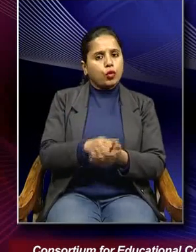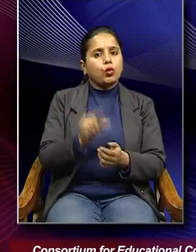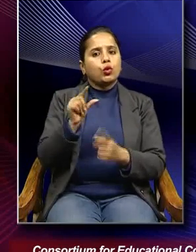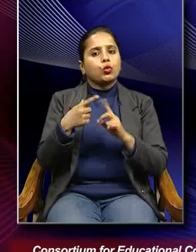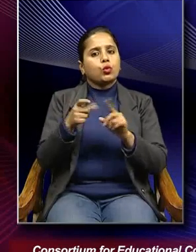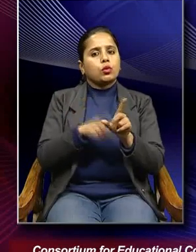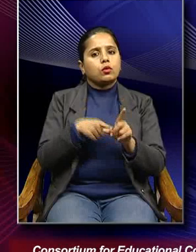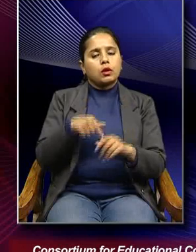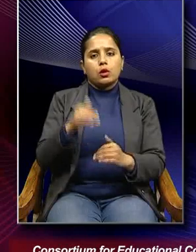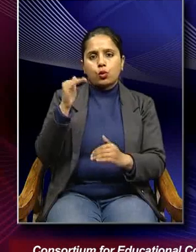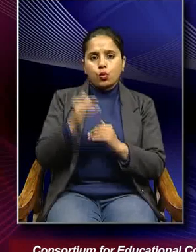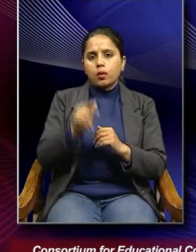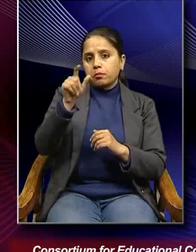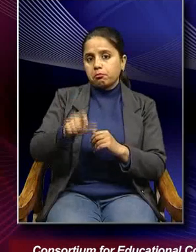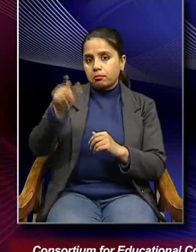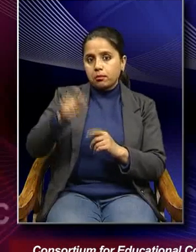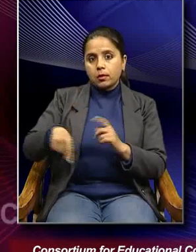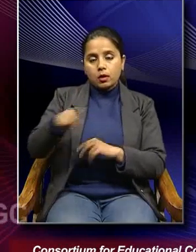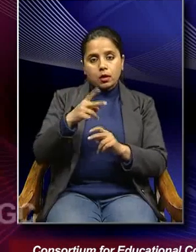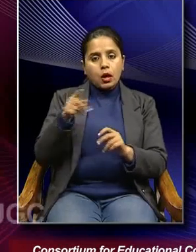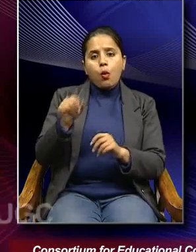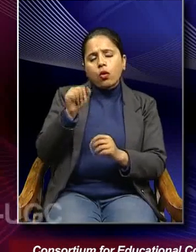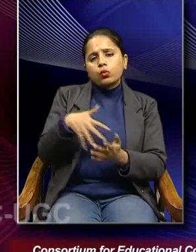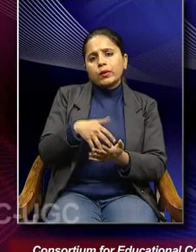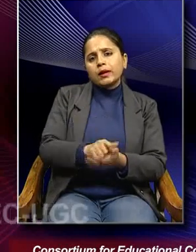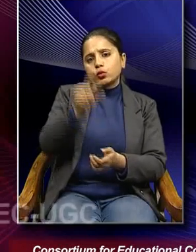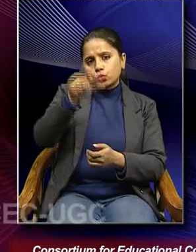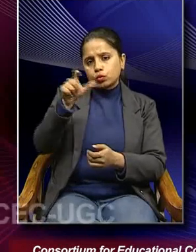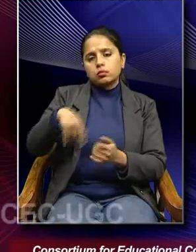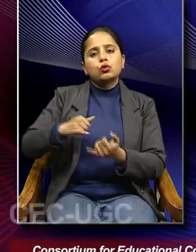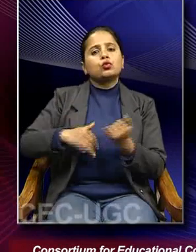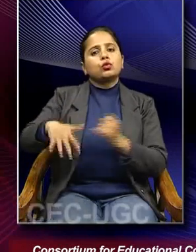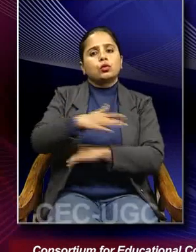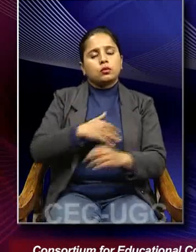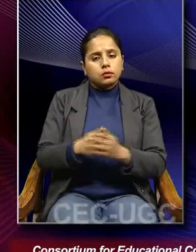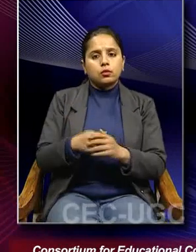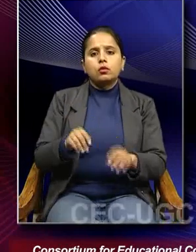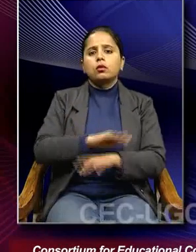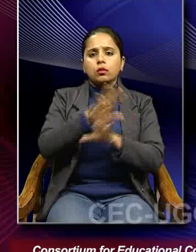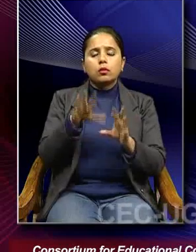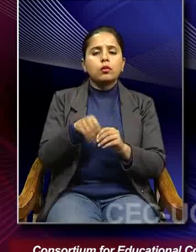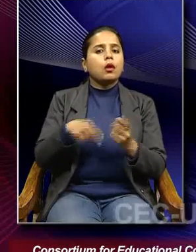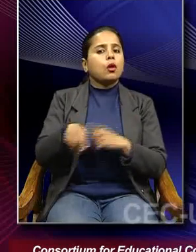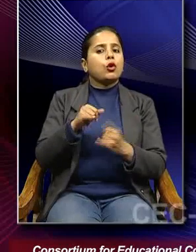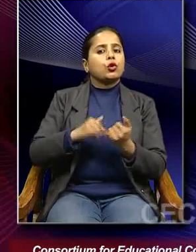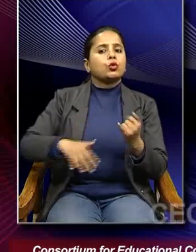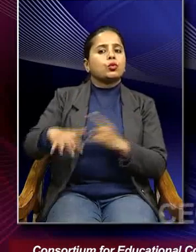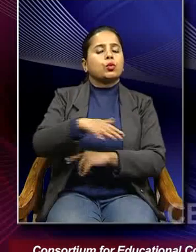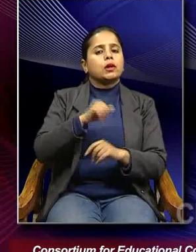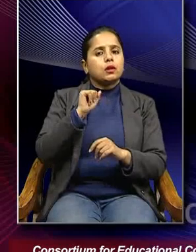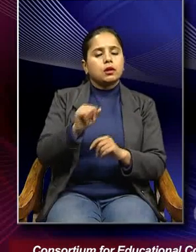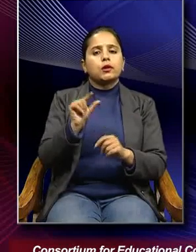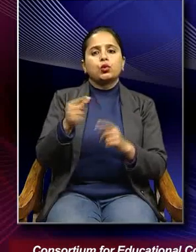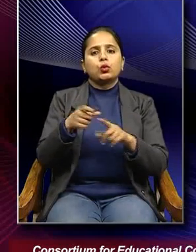utility of the lowest individual or the weakest individual in the society. So your total societal utility